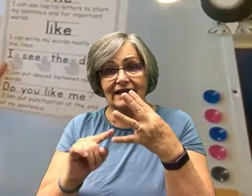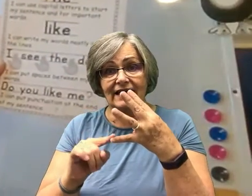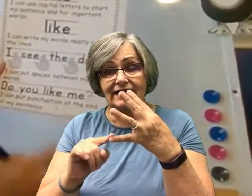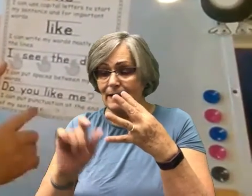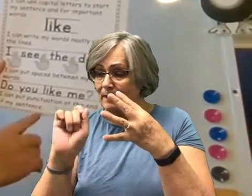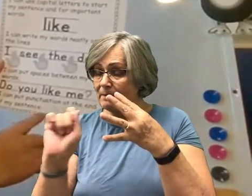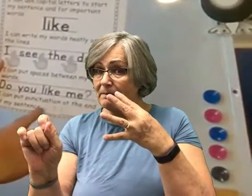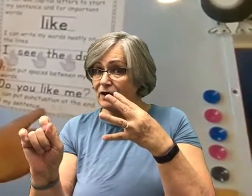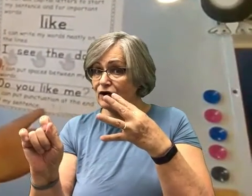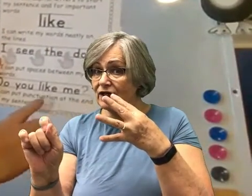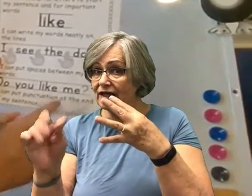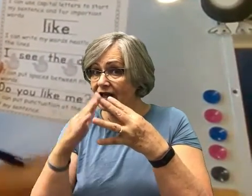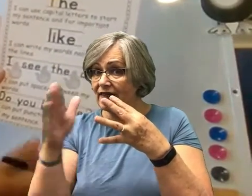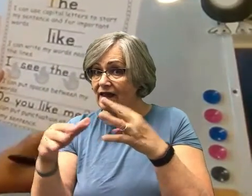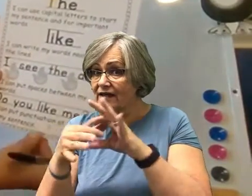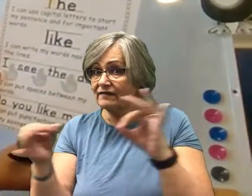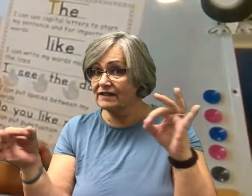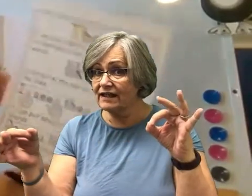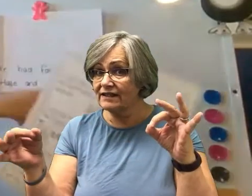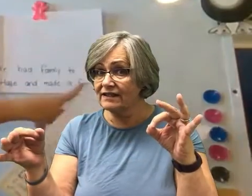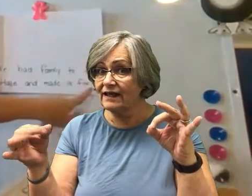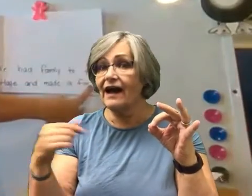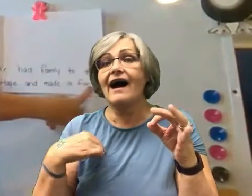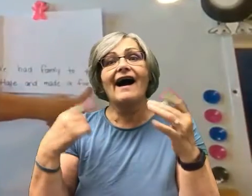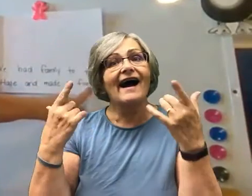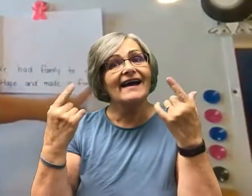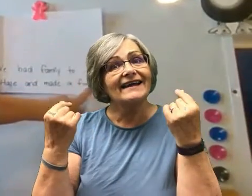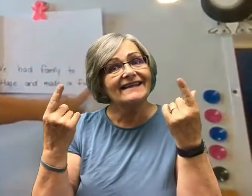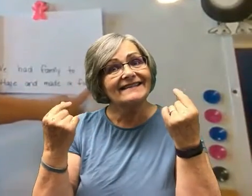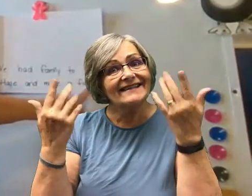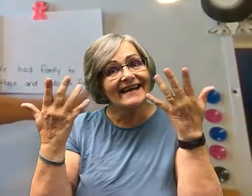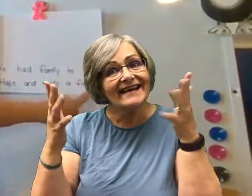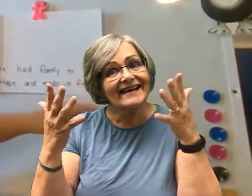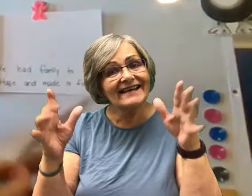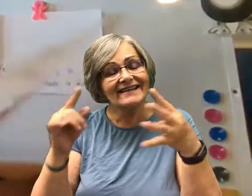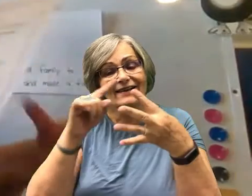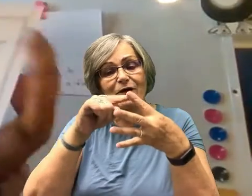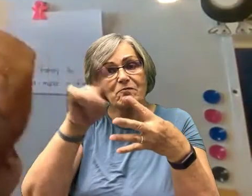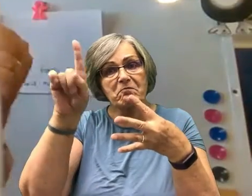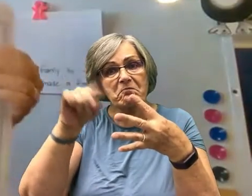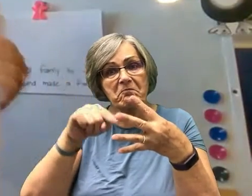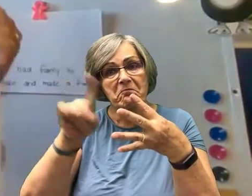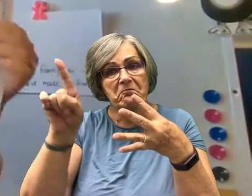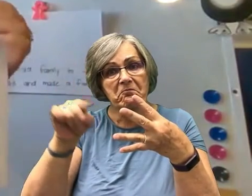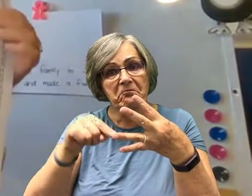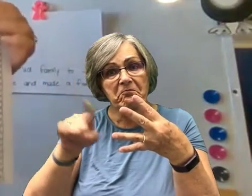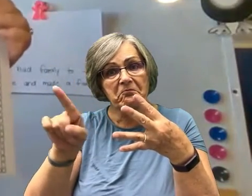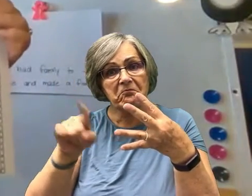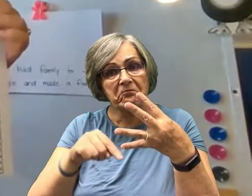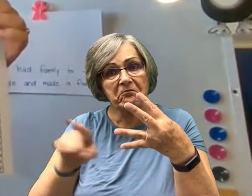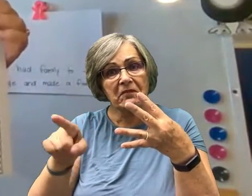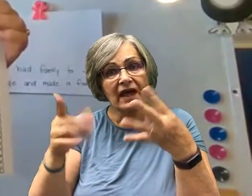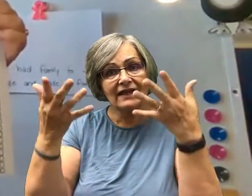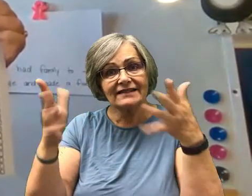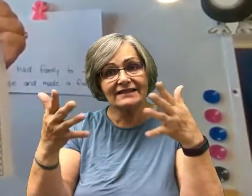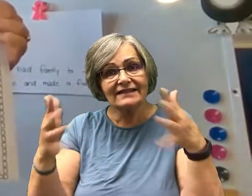And did I put a period at the end of my sentence? I did. So here's my checklist. I went